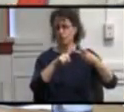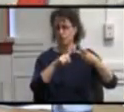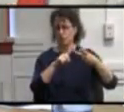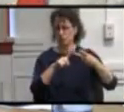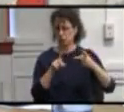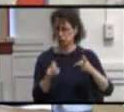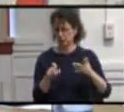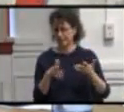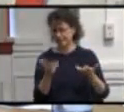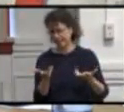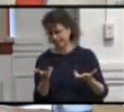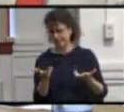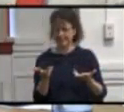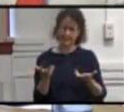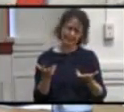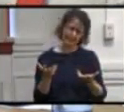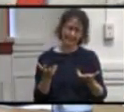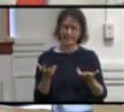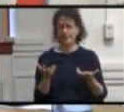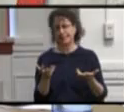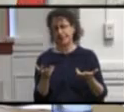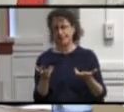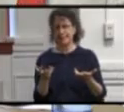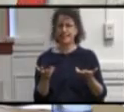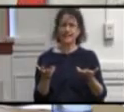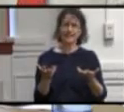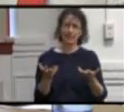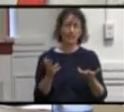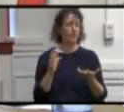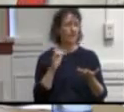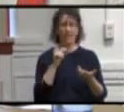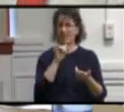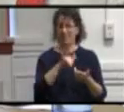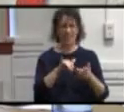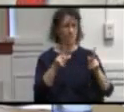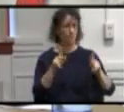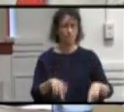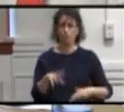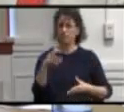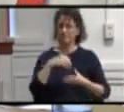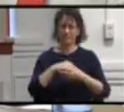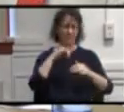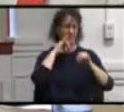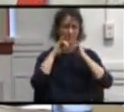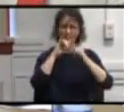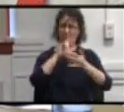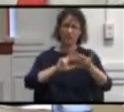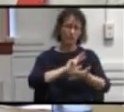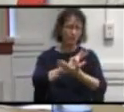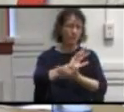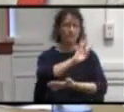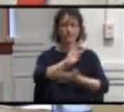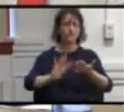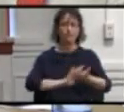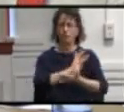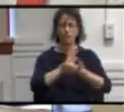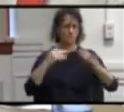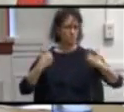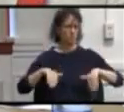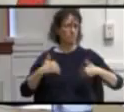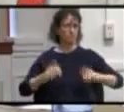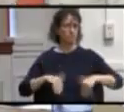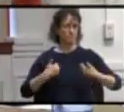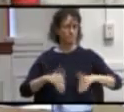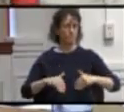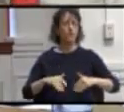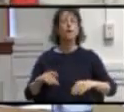candidate that we had interviewed and who had spent 3 or 4 hours with us on May 22nd. In fact,